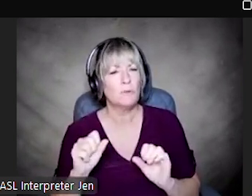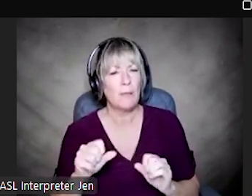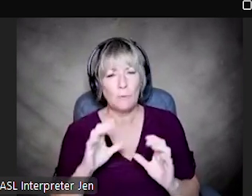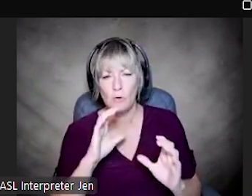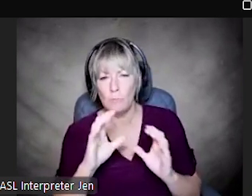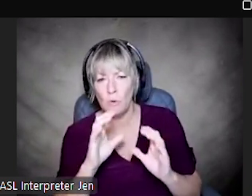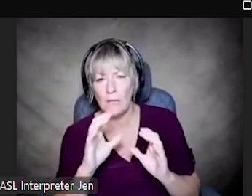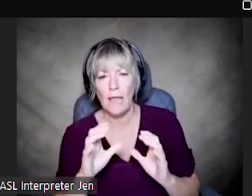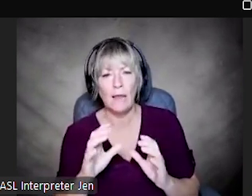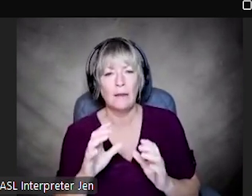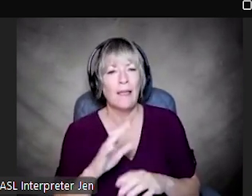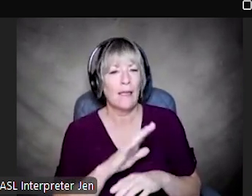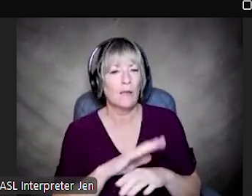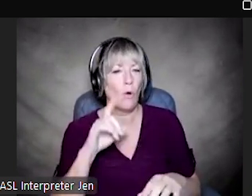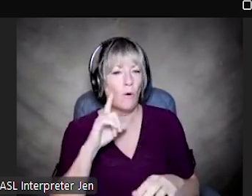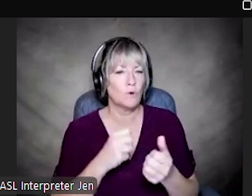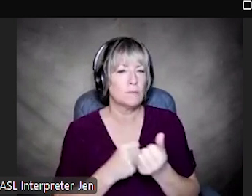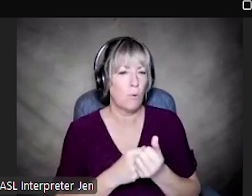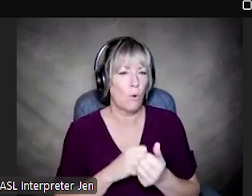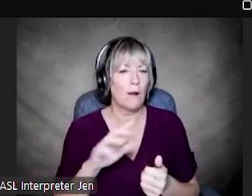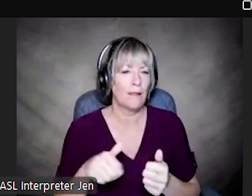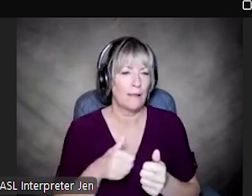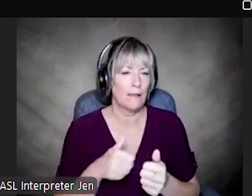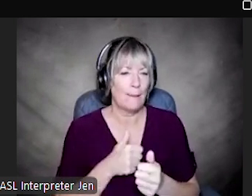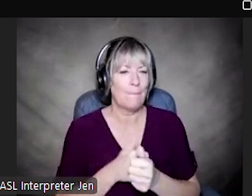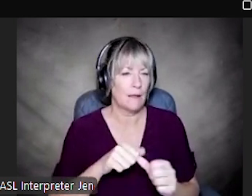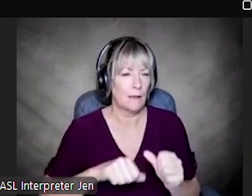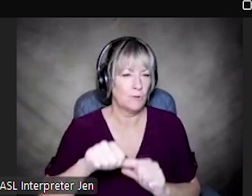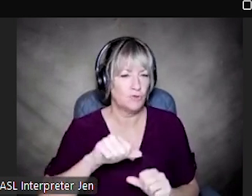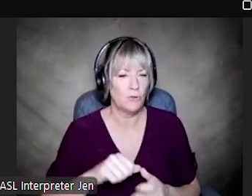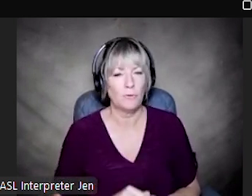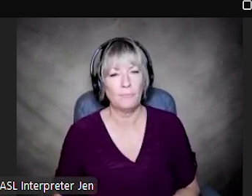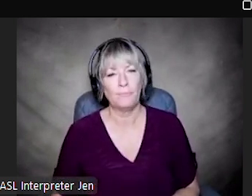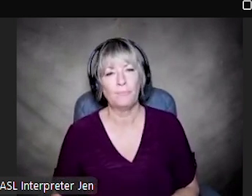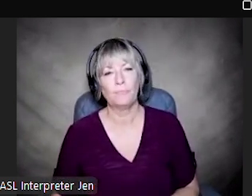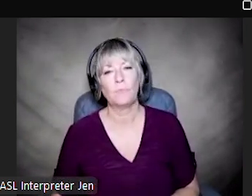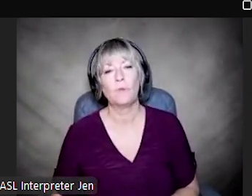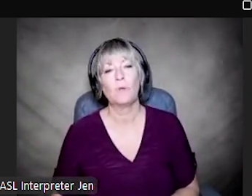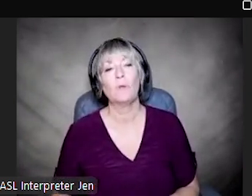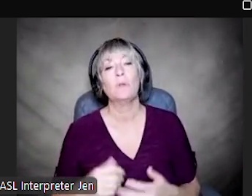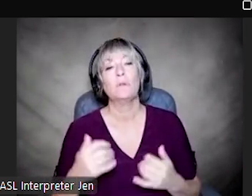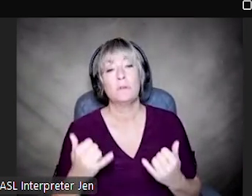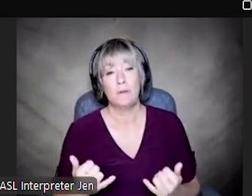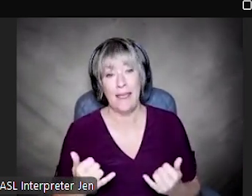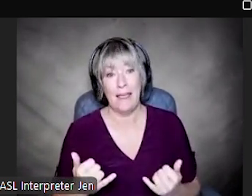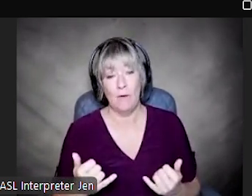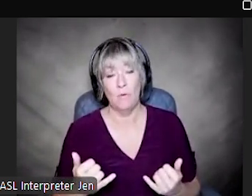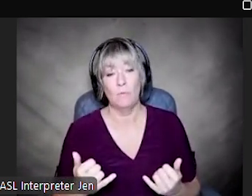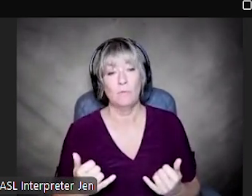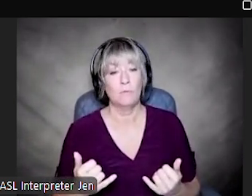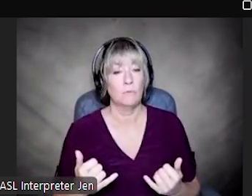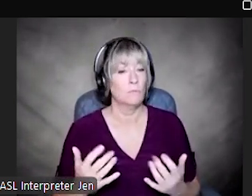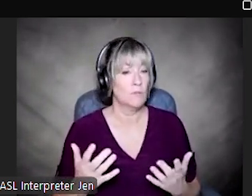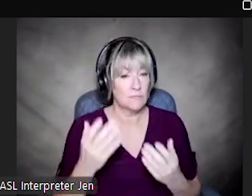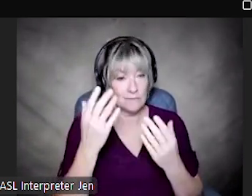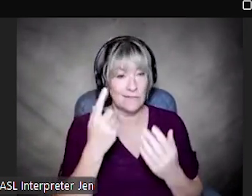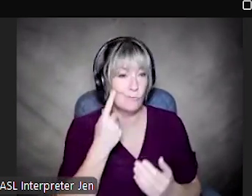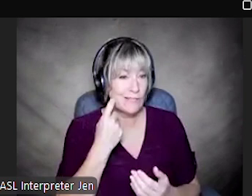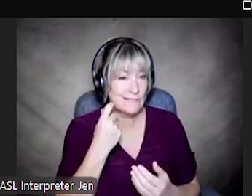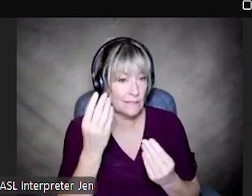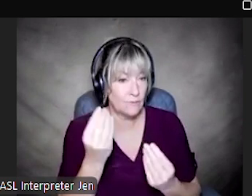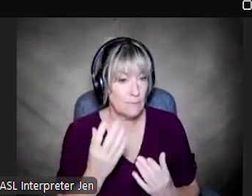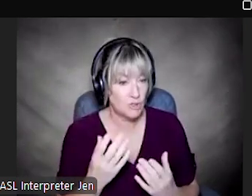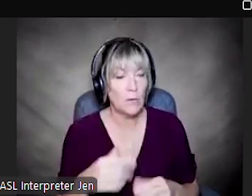each other for support and backup. Next slide, please. Thank you. So where are we actually at right now? What's the update? We